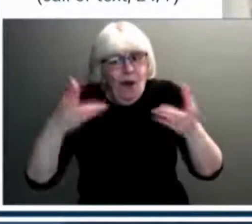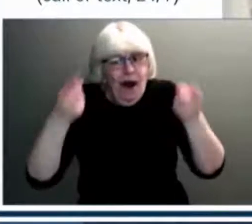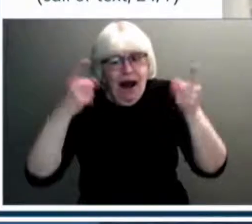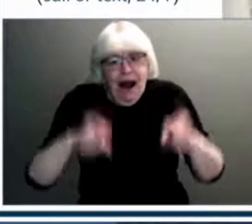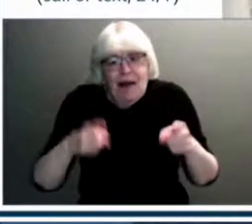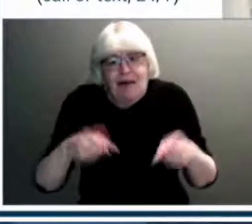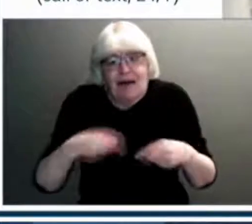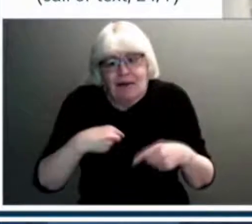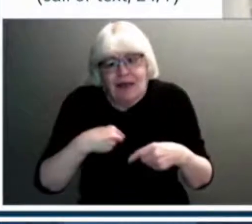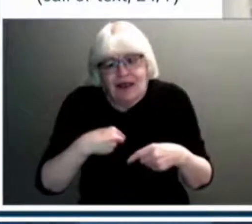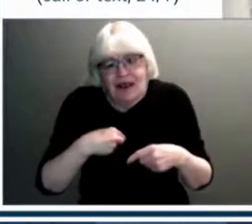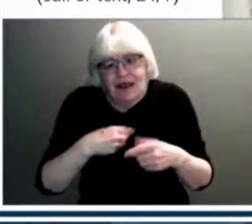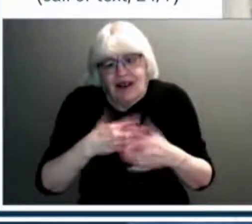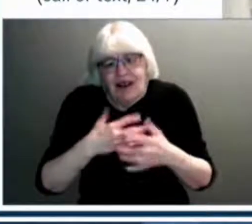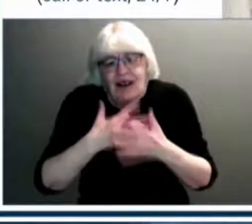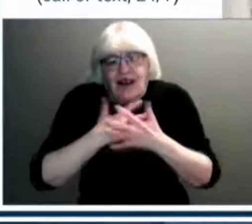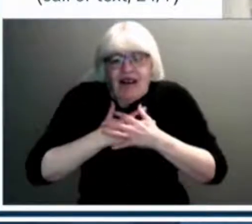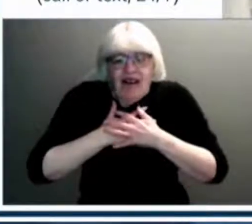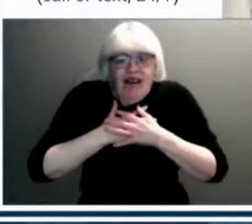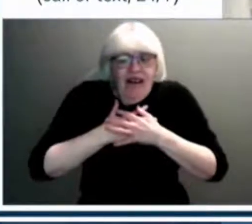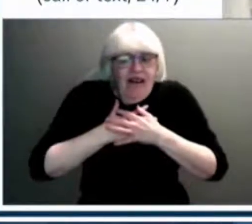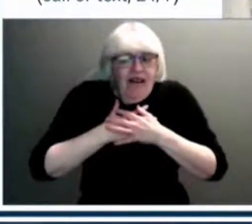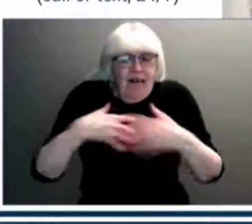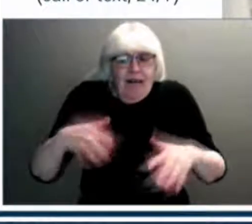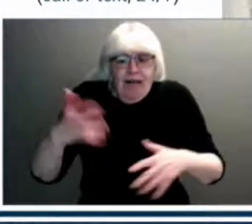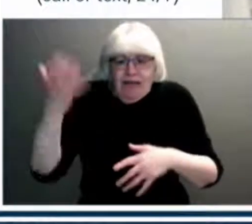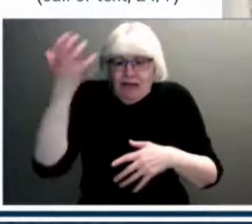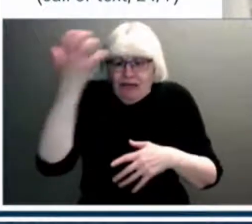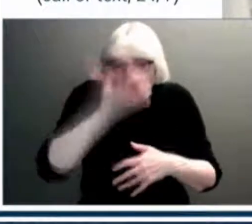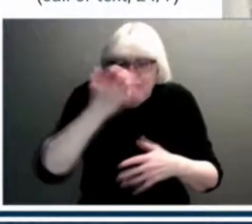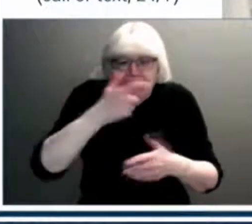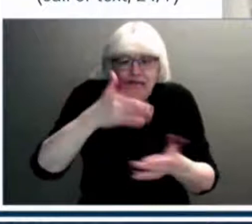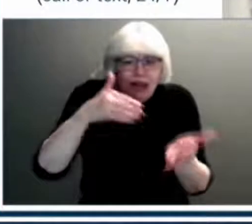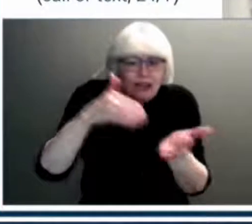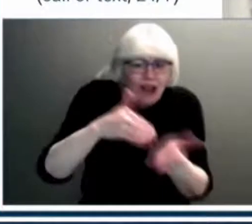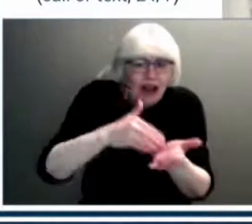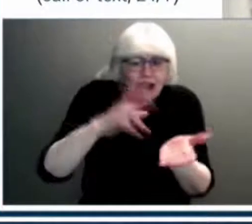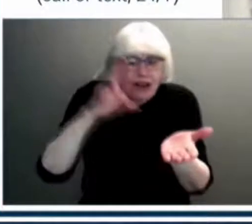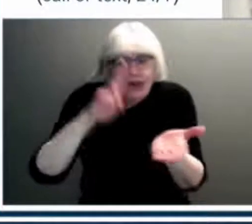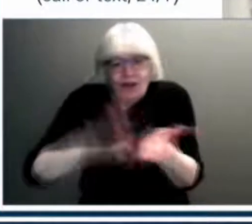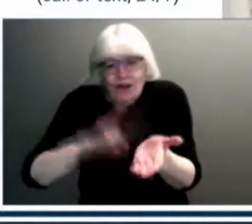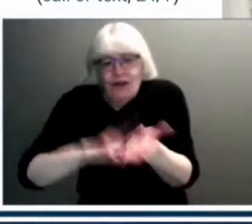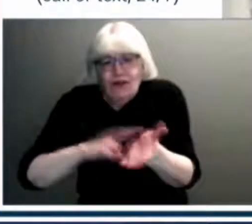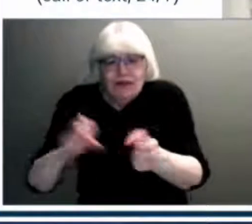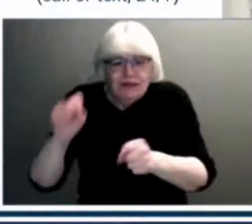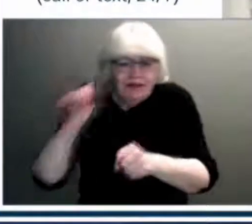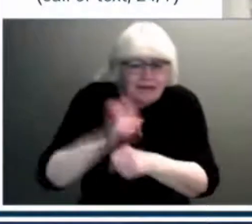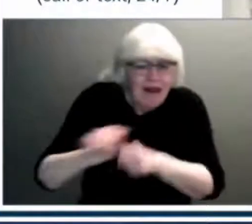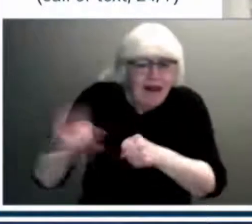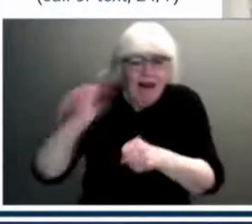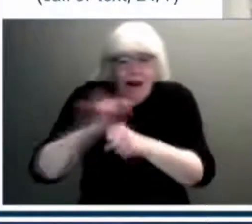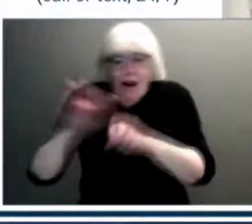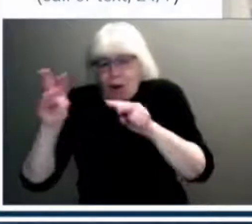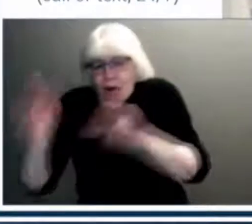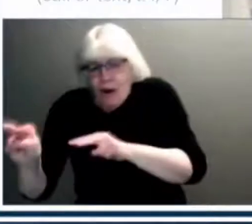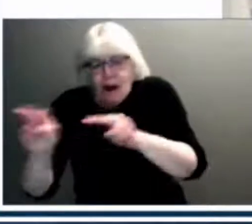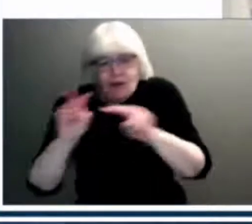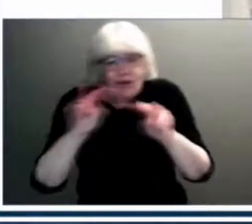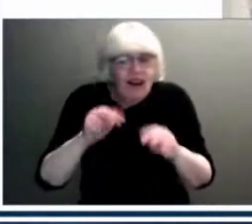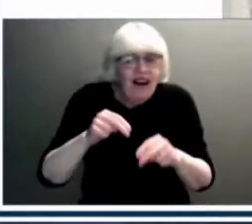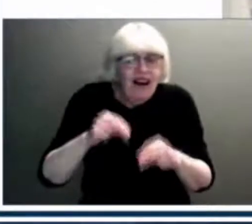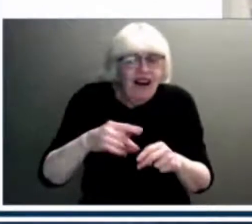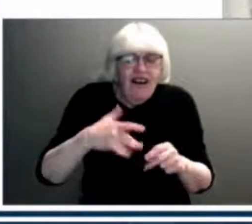things flowing, keeping things working, keeping things happening. COVID is impacting every aspect of our